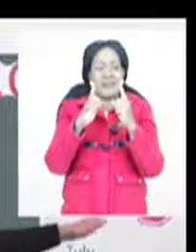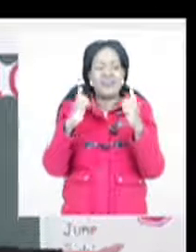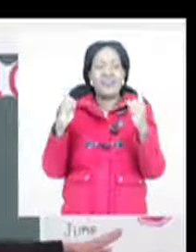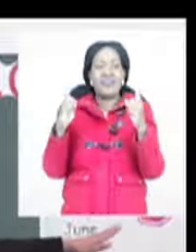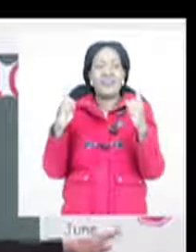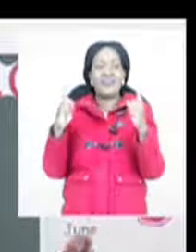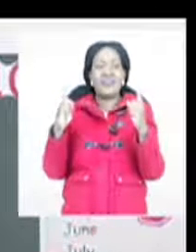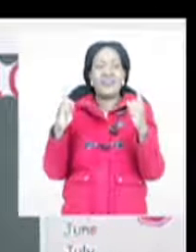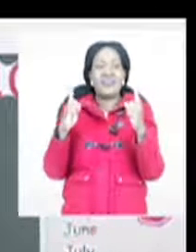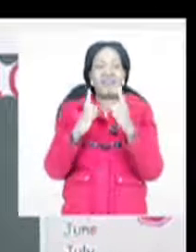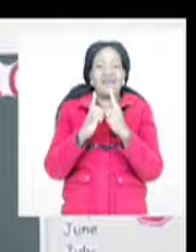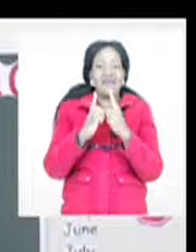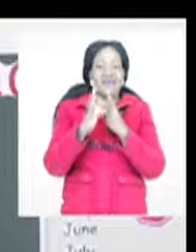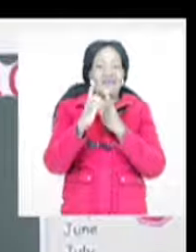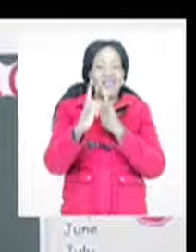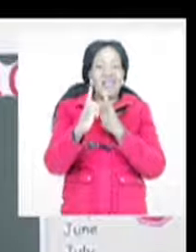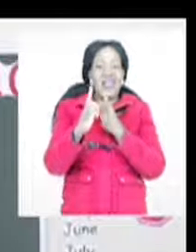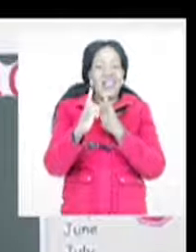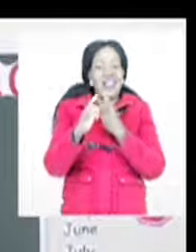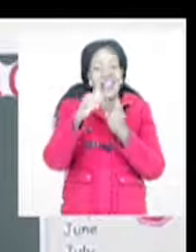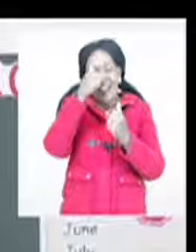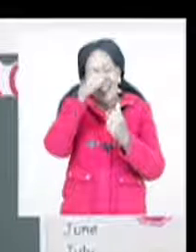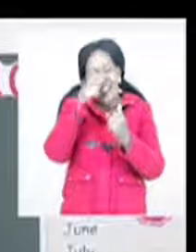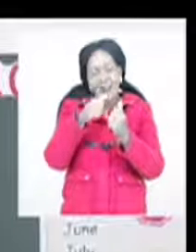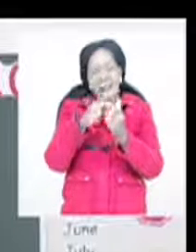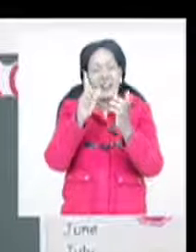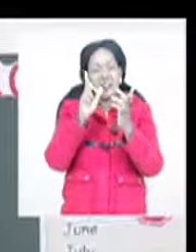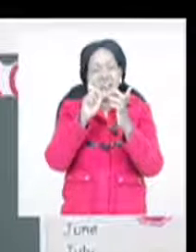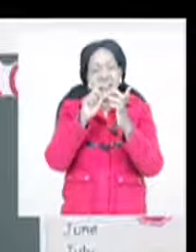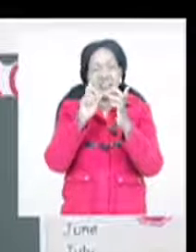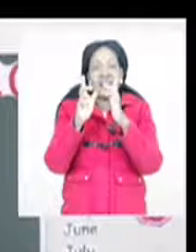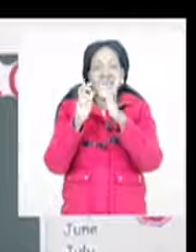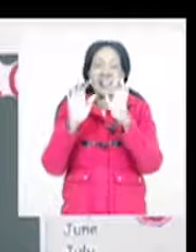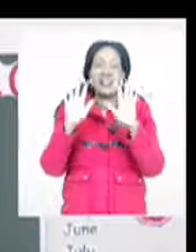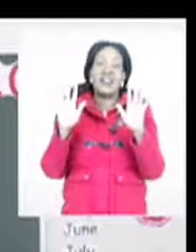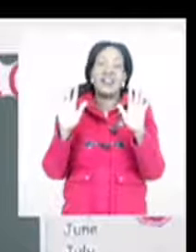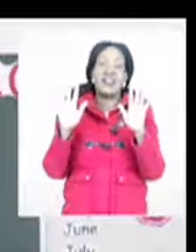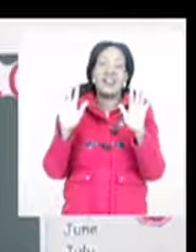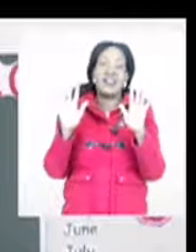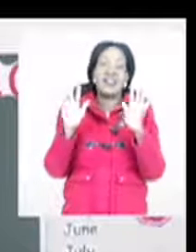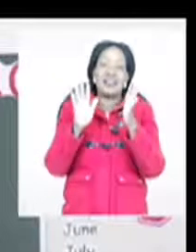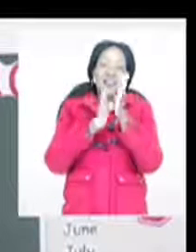distance. And let's remember to sanitize our hands.